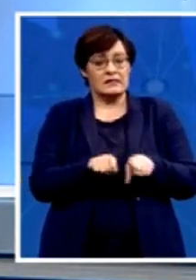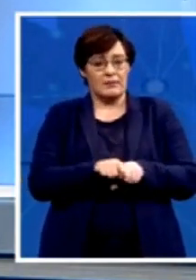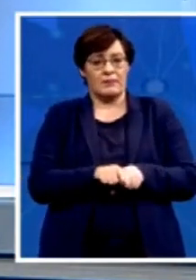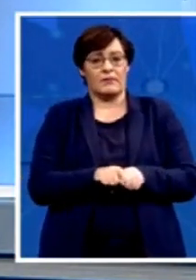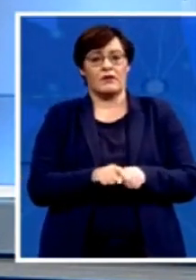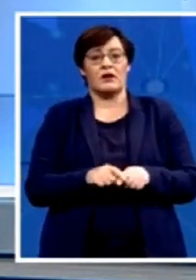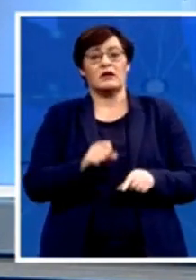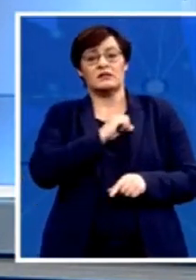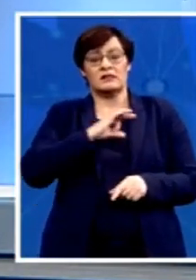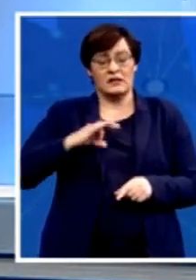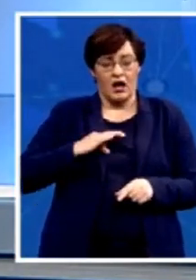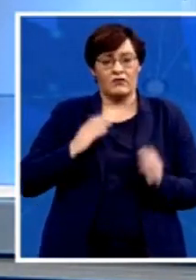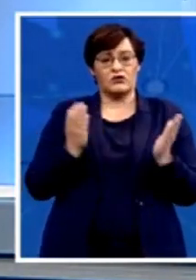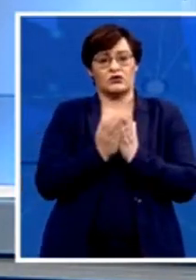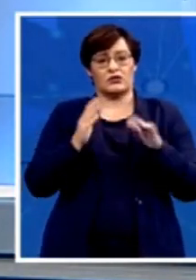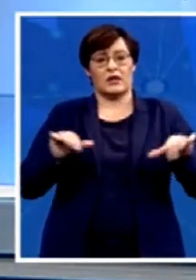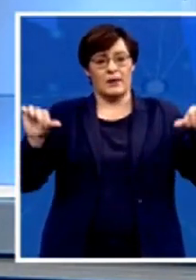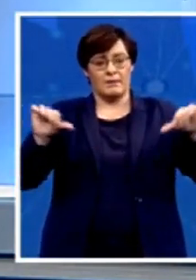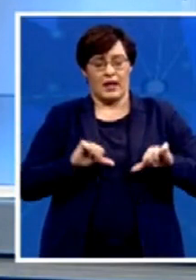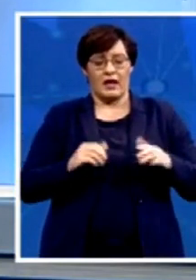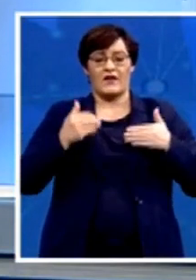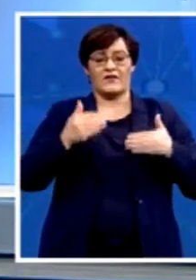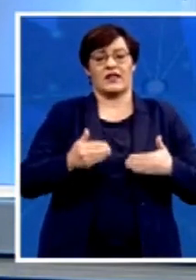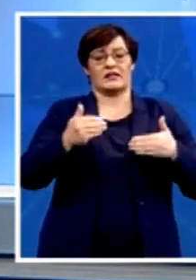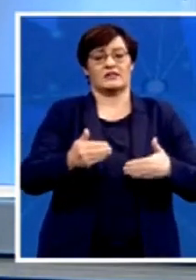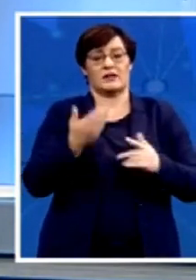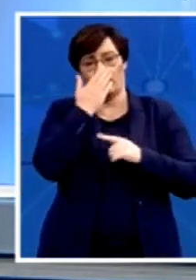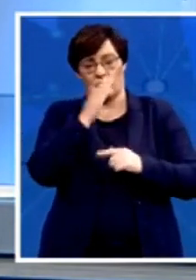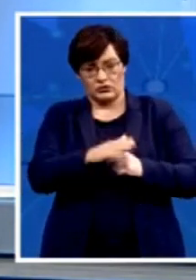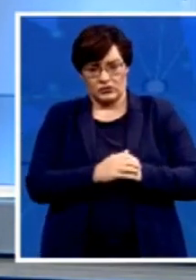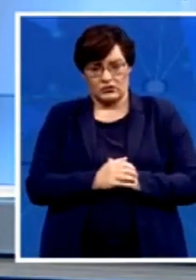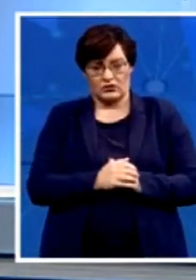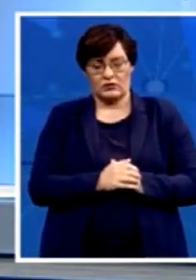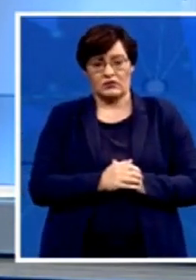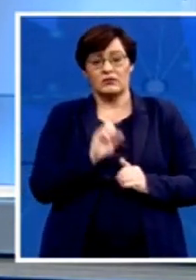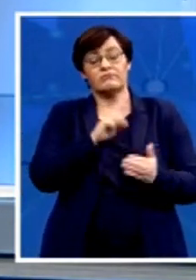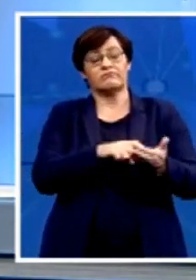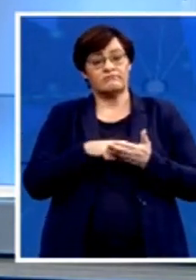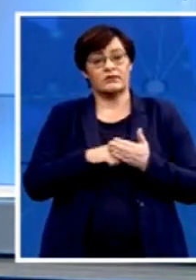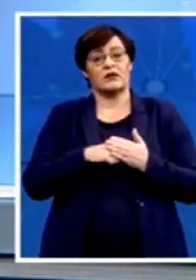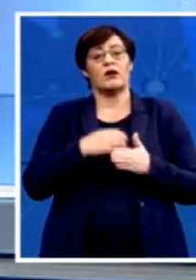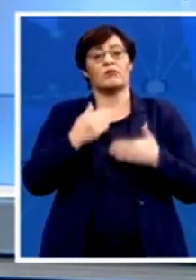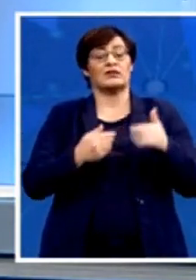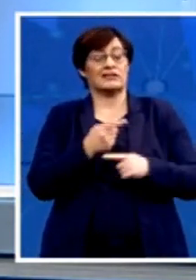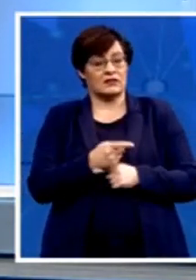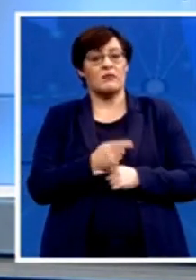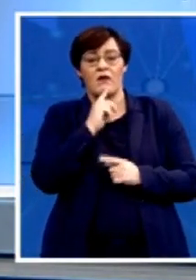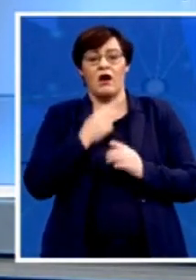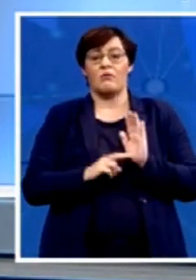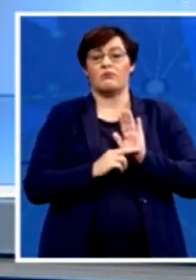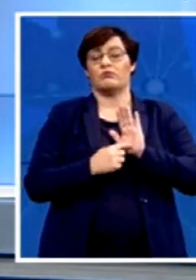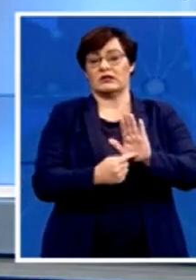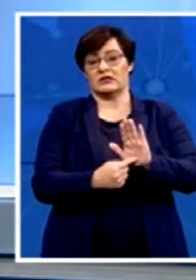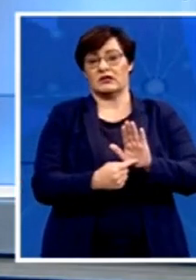in a phased-in approach. The university's mandatory vaccination policy is yet to be presented before the university's council in November